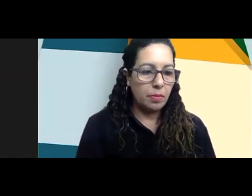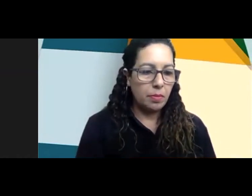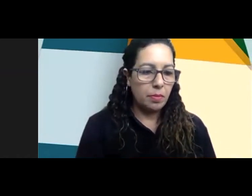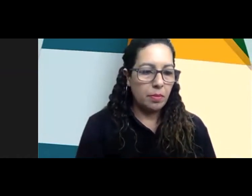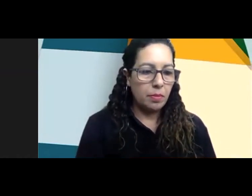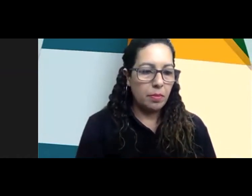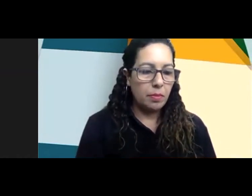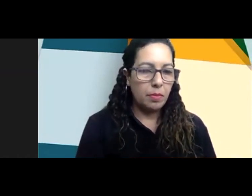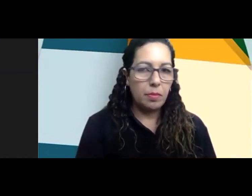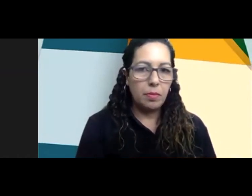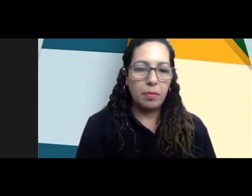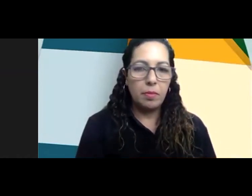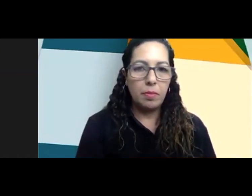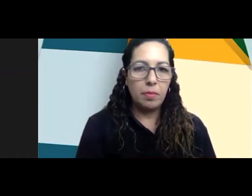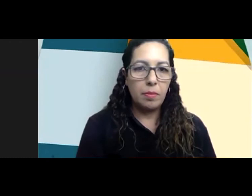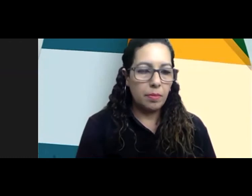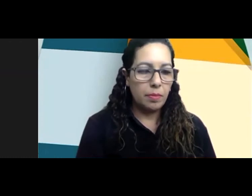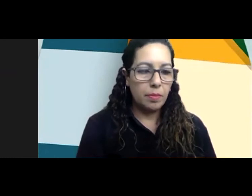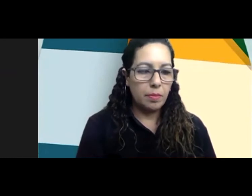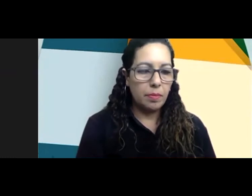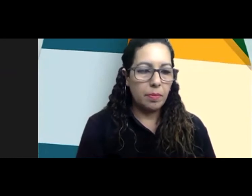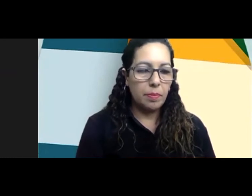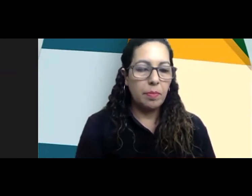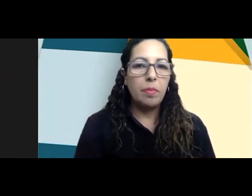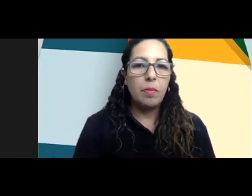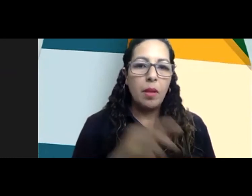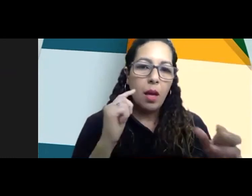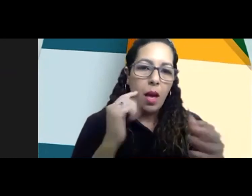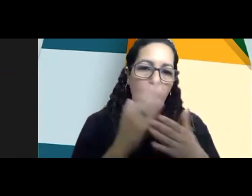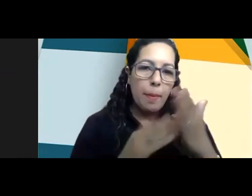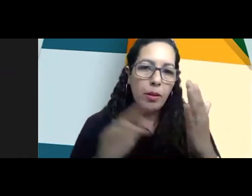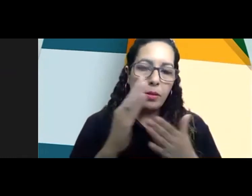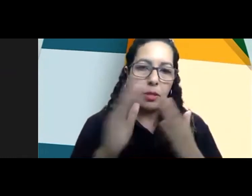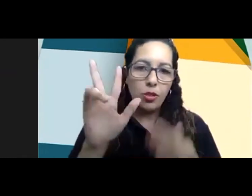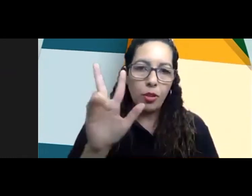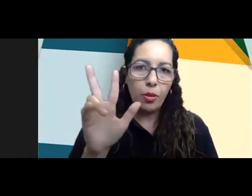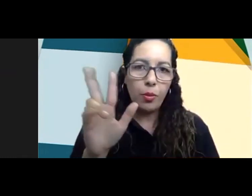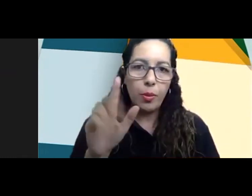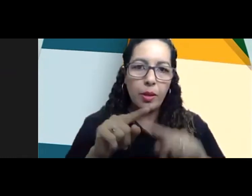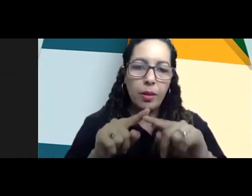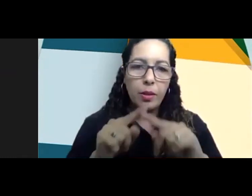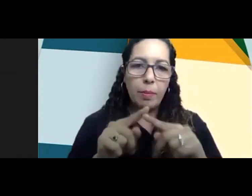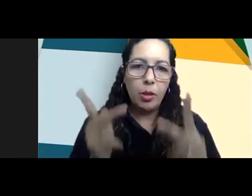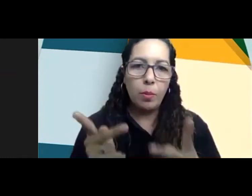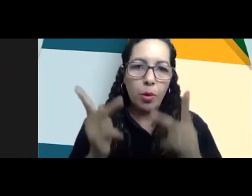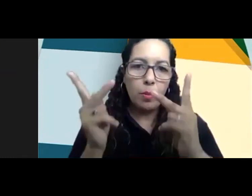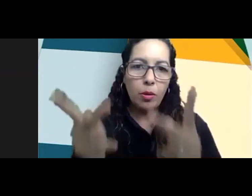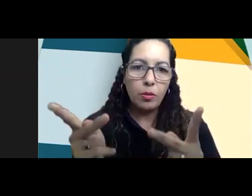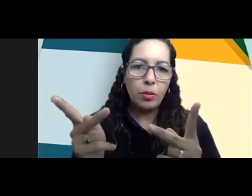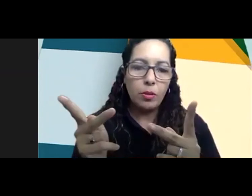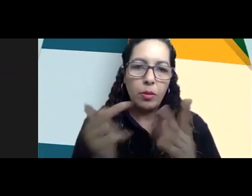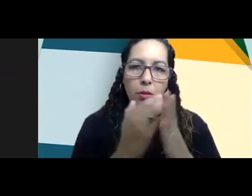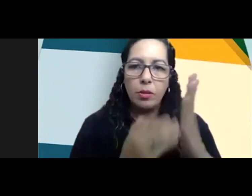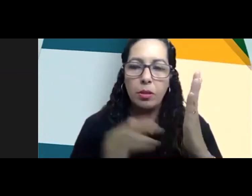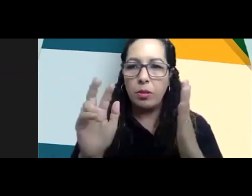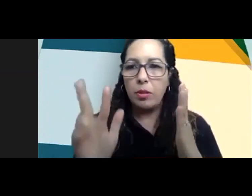proposed plan. Proposers are encouraged to submit with their proposals a proposed section 3 plan